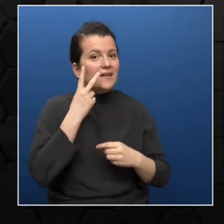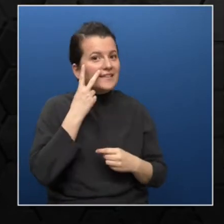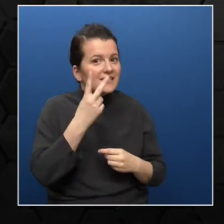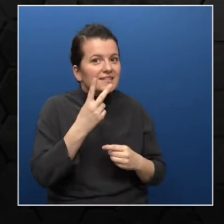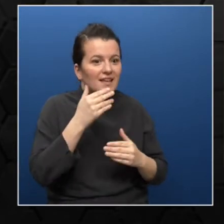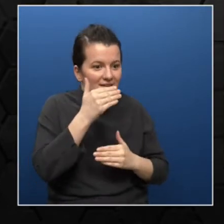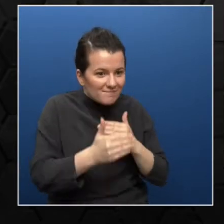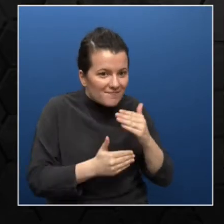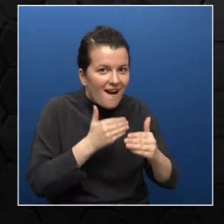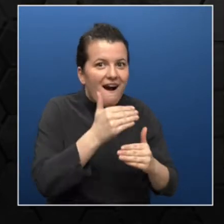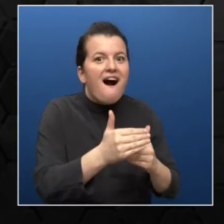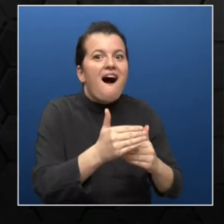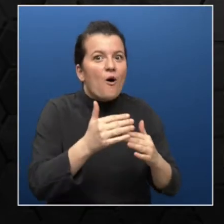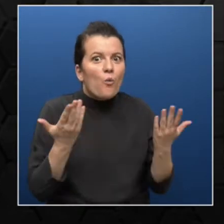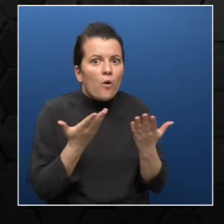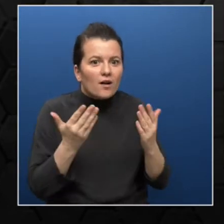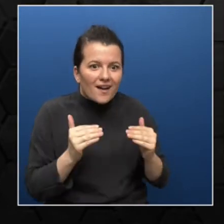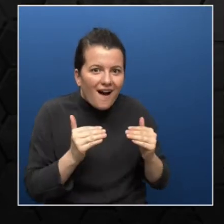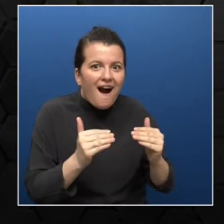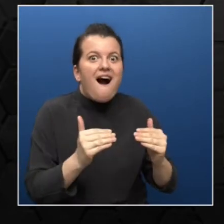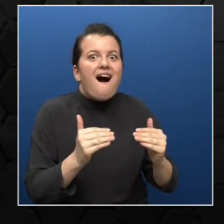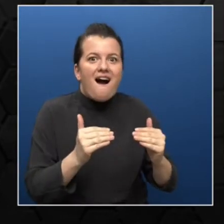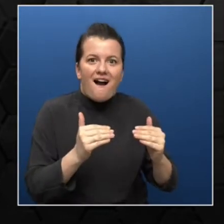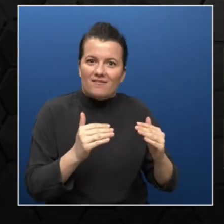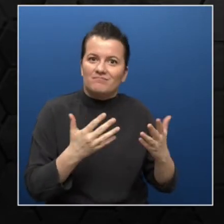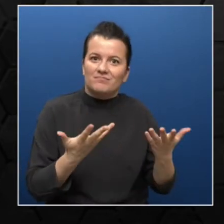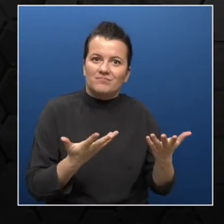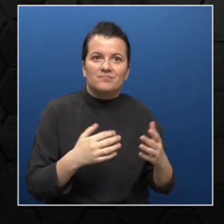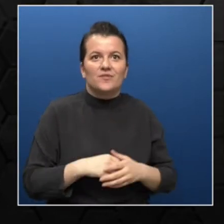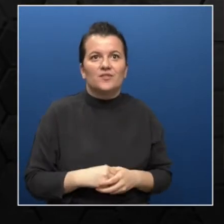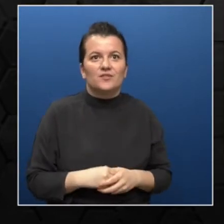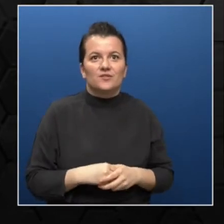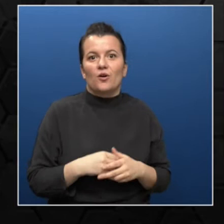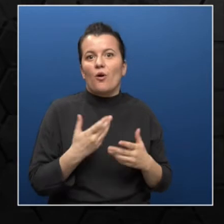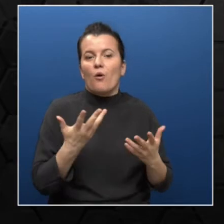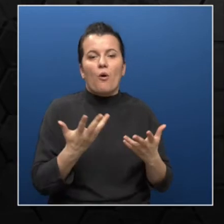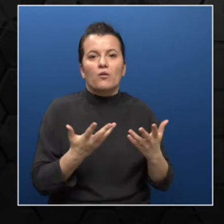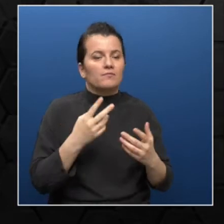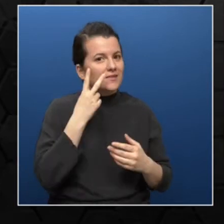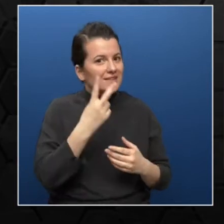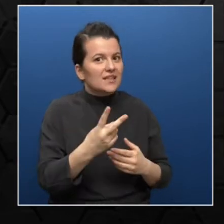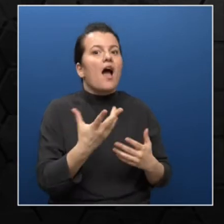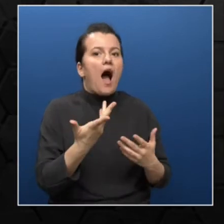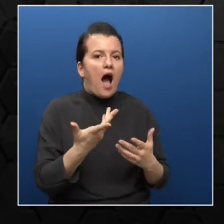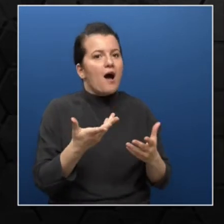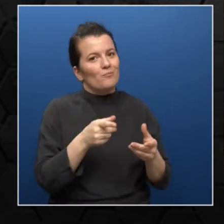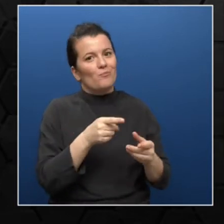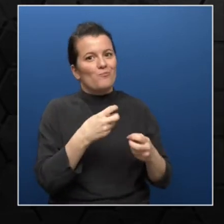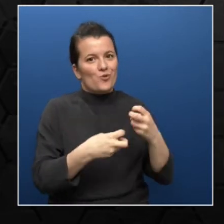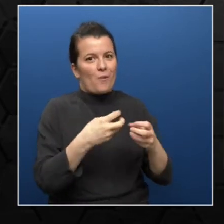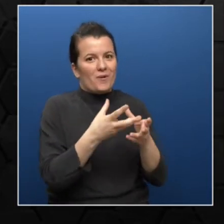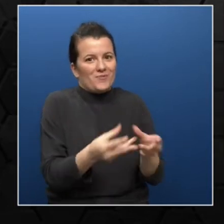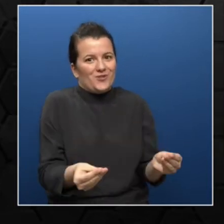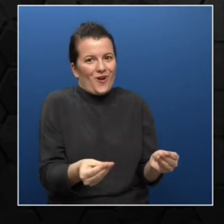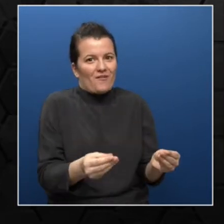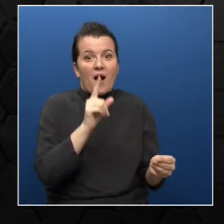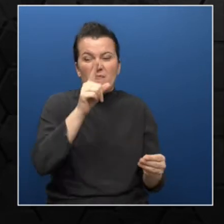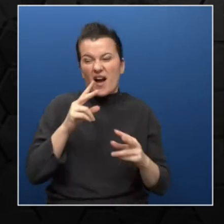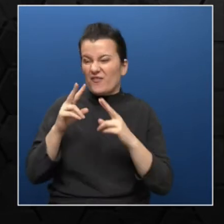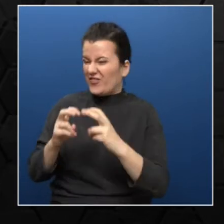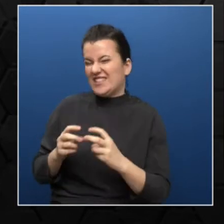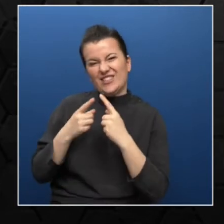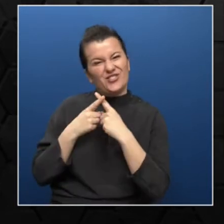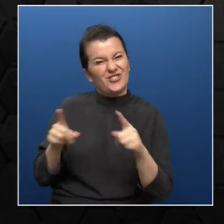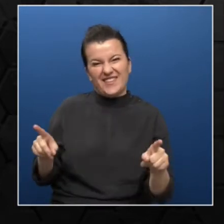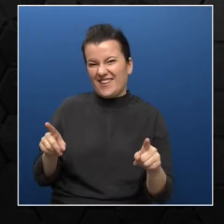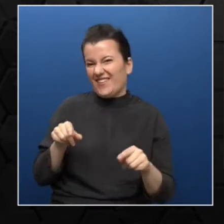reward when you when you finish an application or solve the problem. But that's not the case with research from what I've seen so far. So you'll have to read